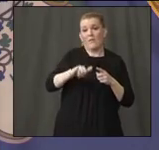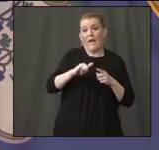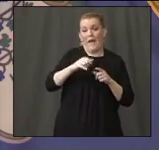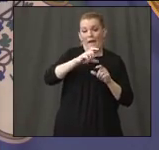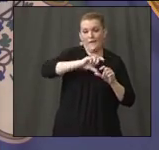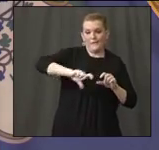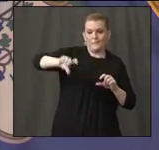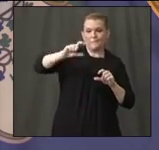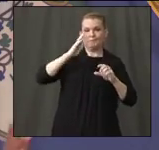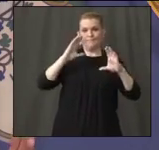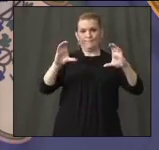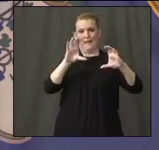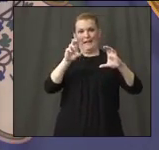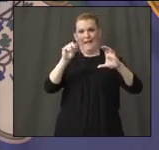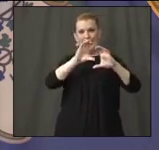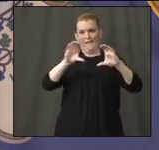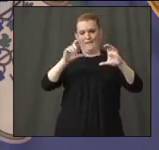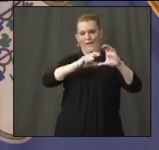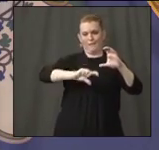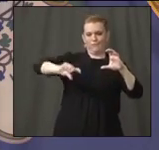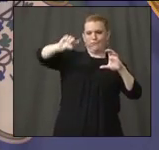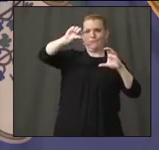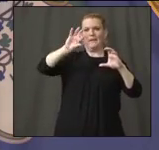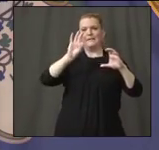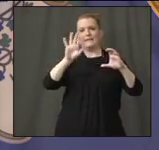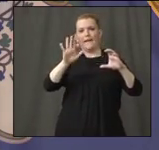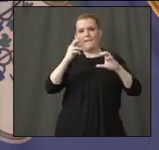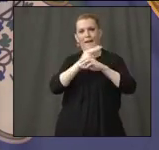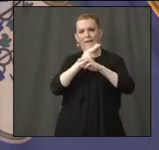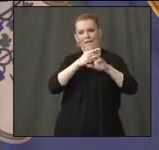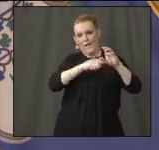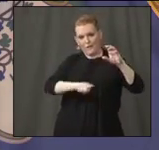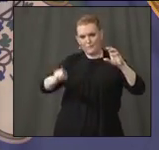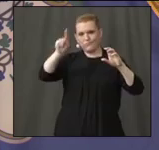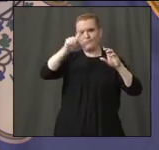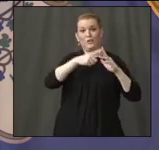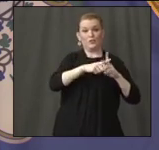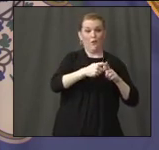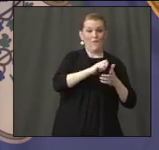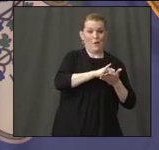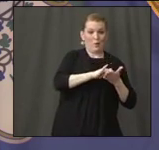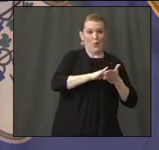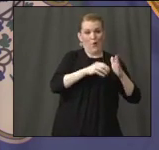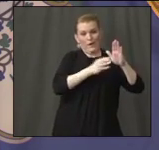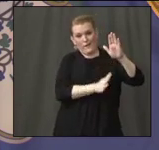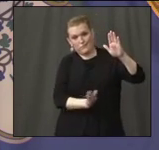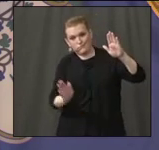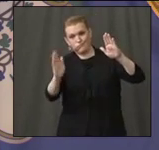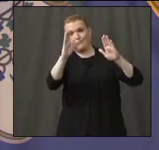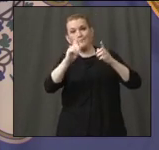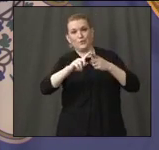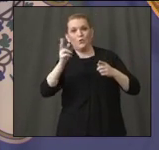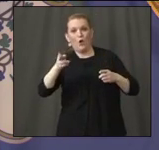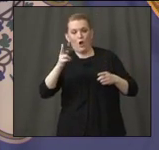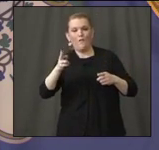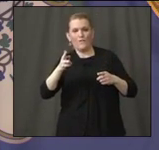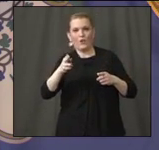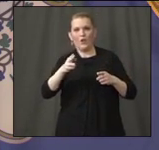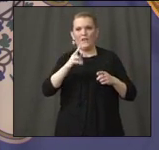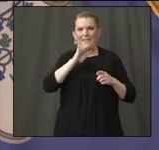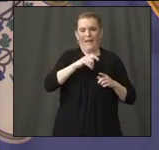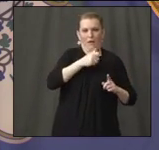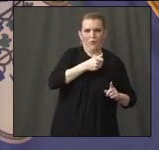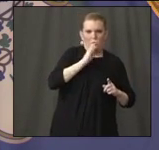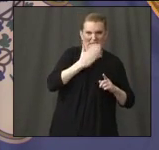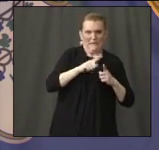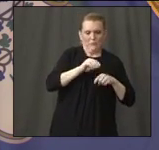started in New York and coming right up all the way to Hartford, where it is still ramping up seriously. The